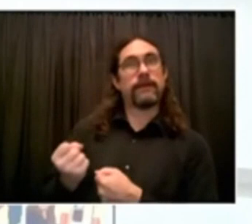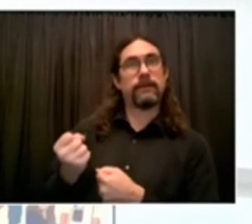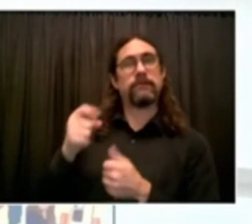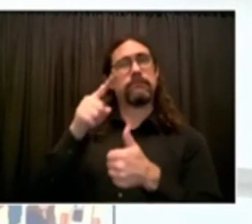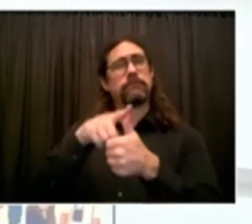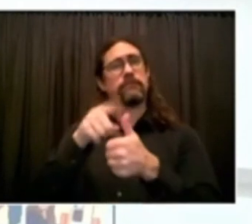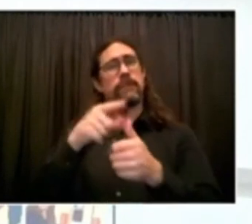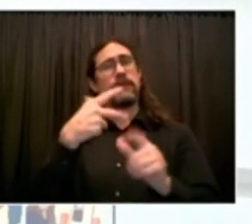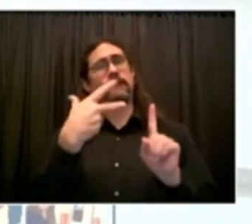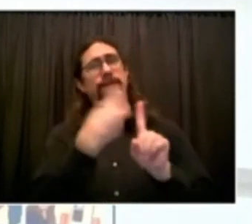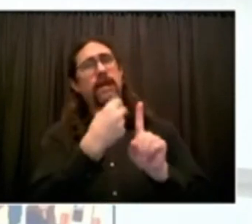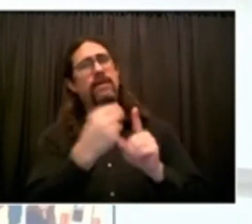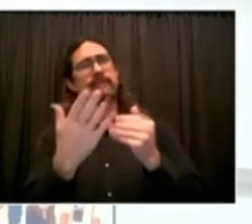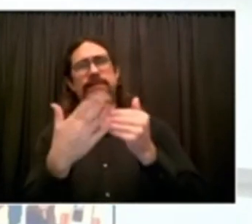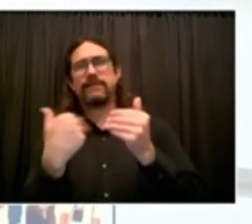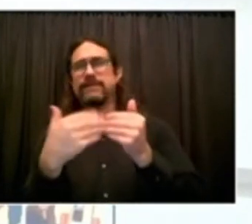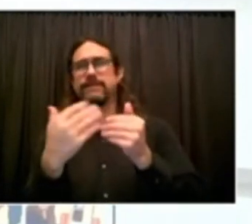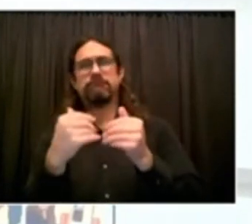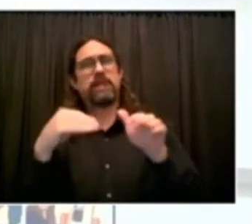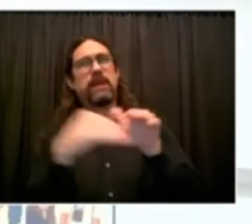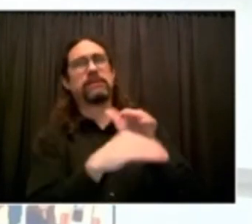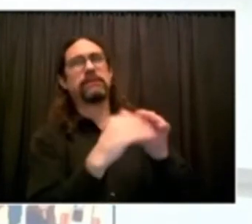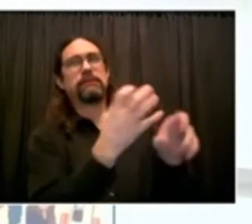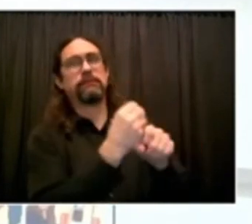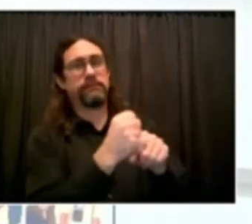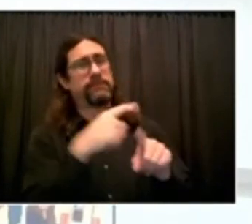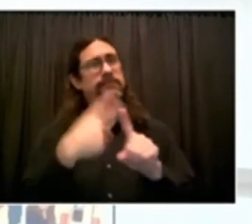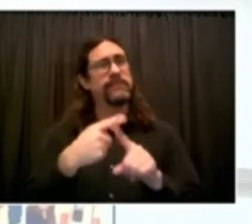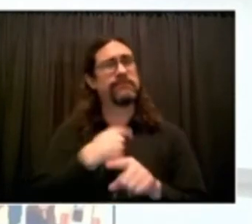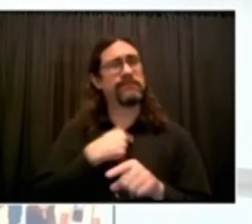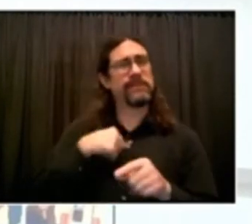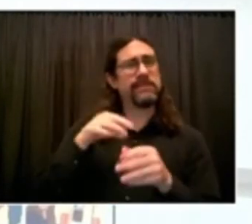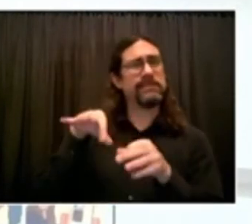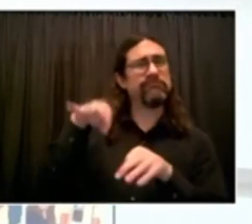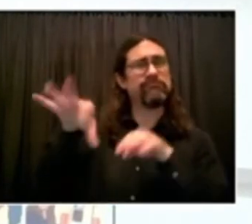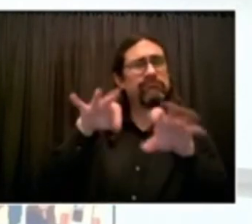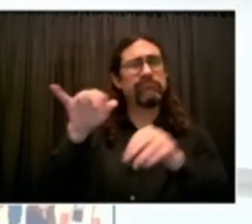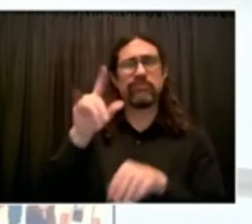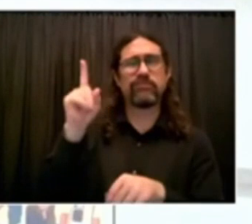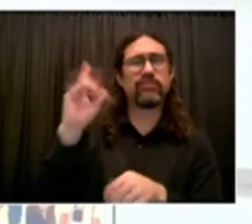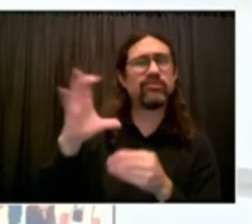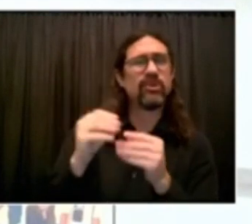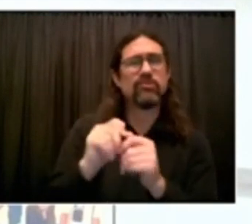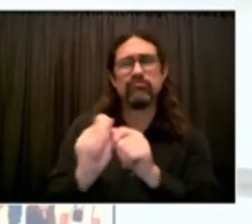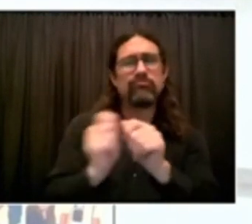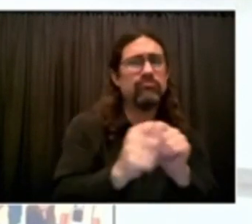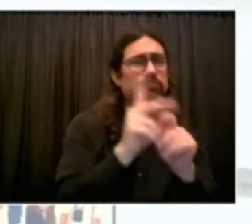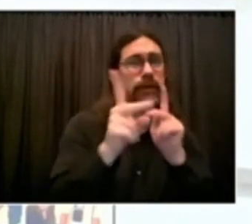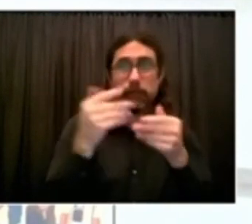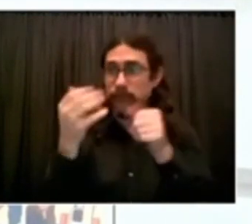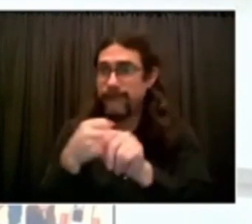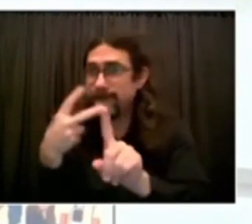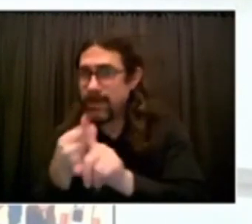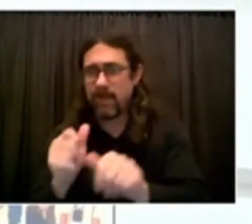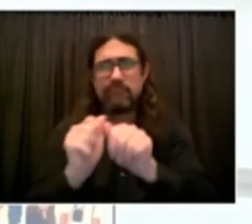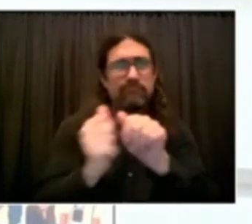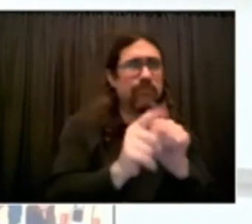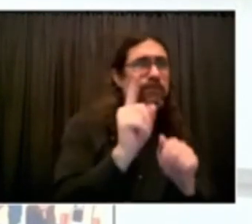healthcare workers, school staff, and public employees. Now it's time for the private sector to step up and follow